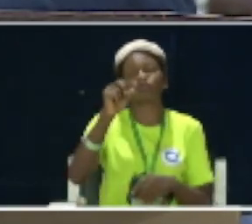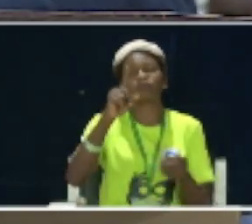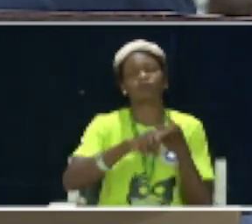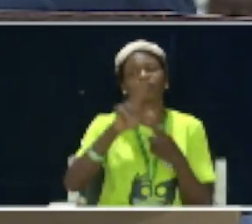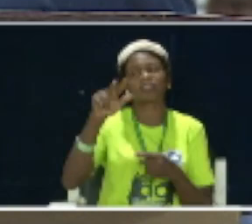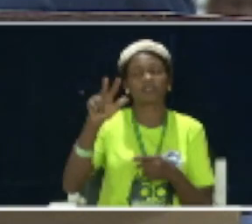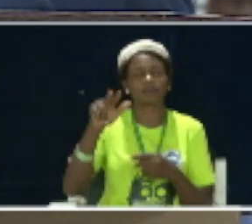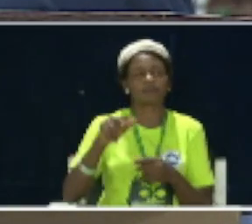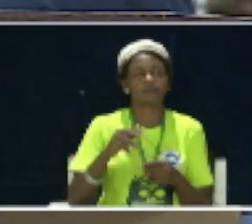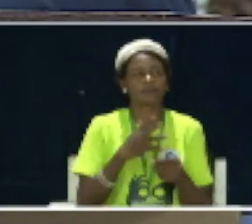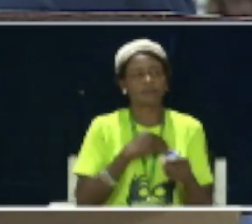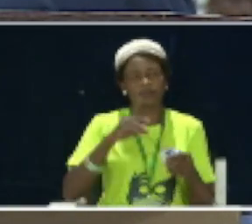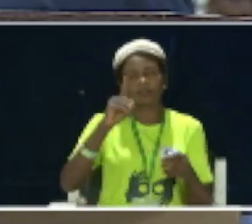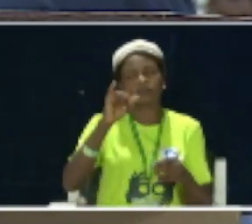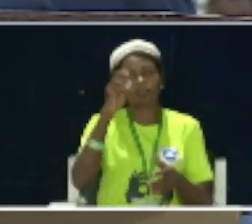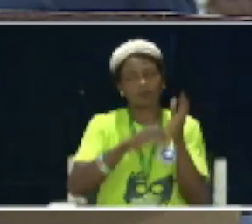and